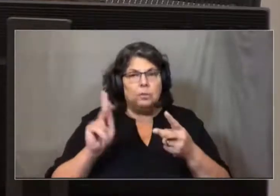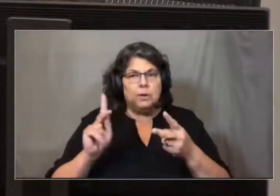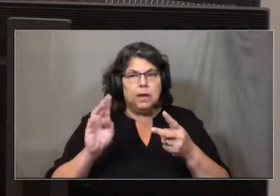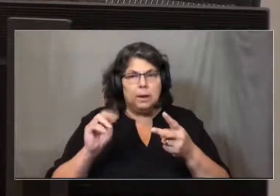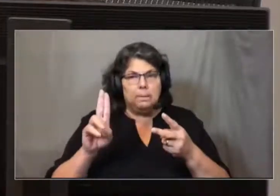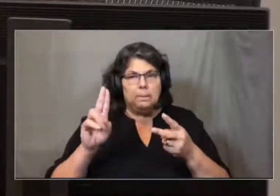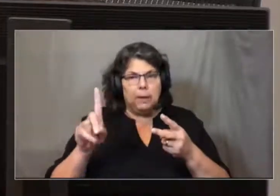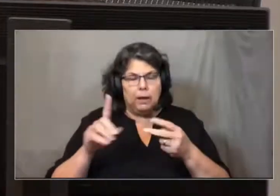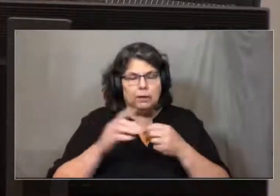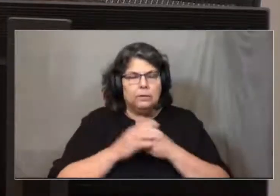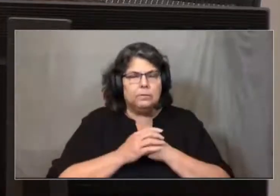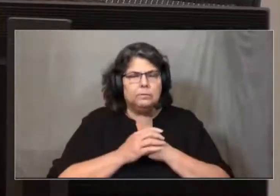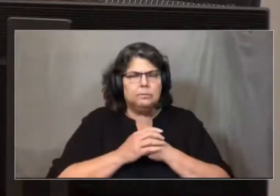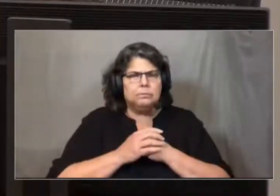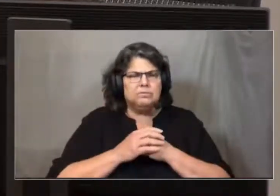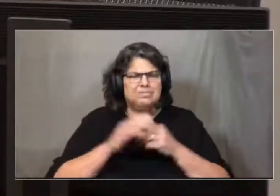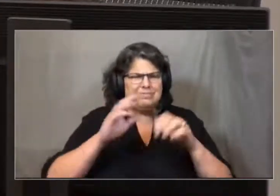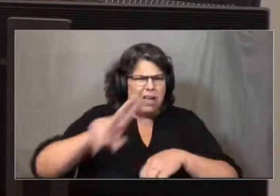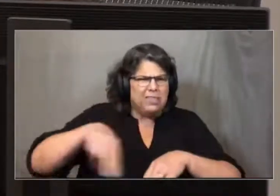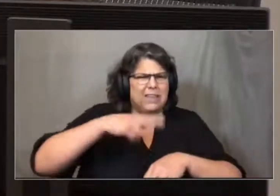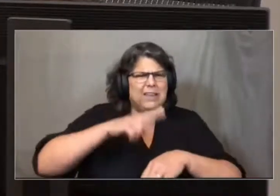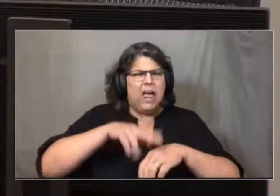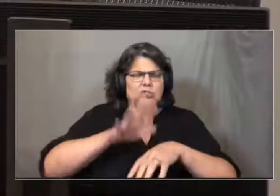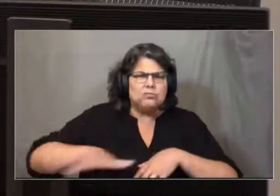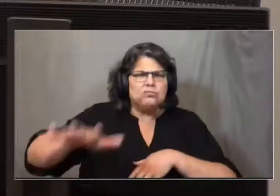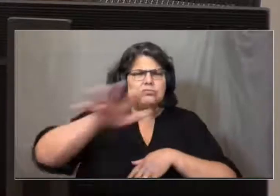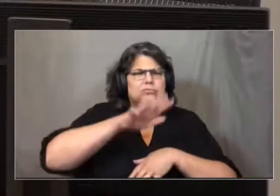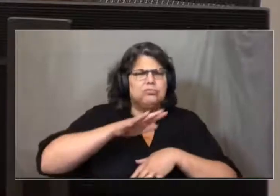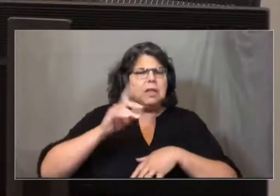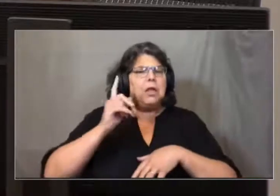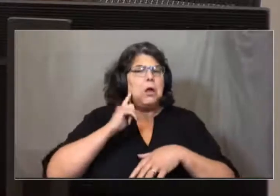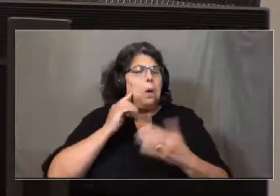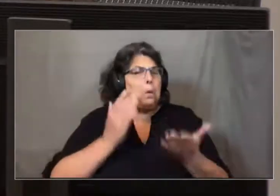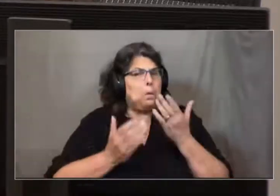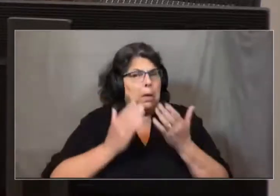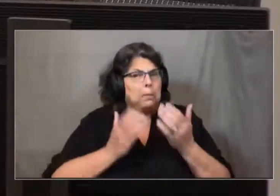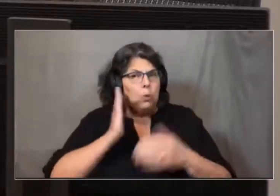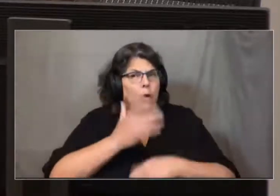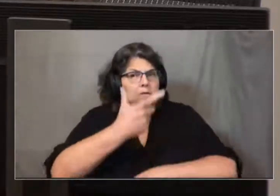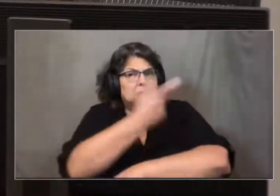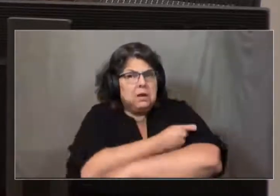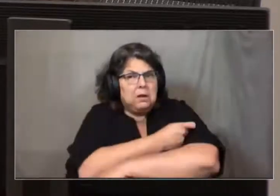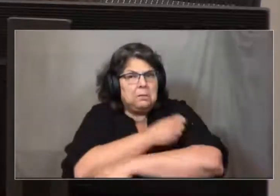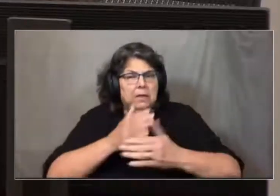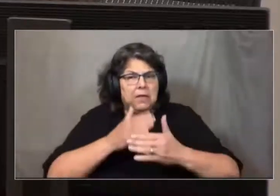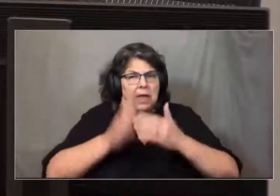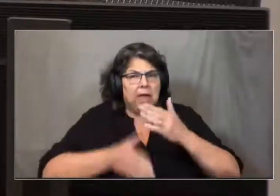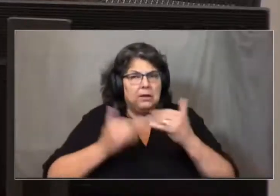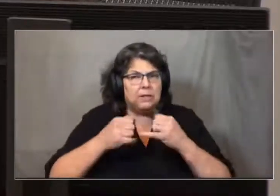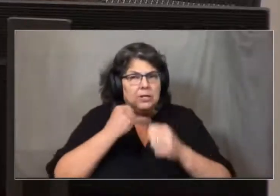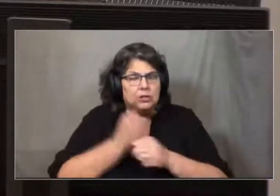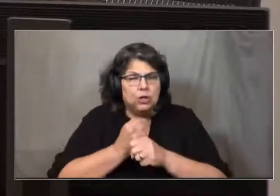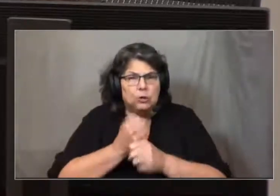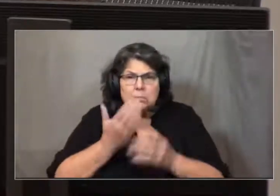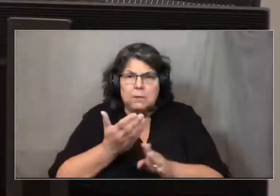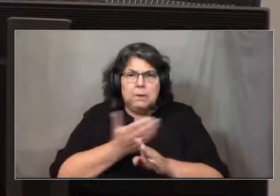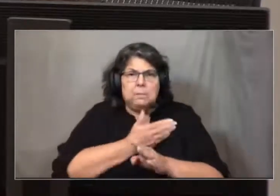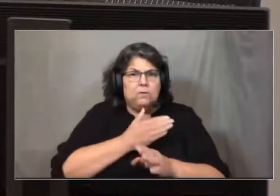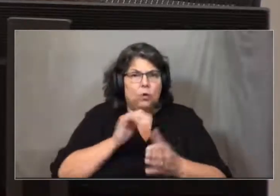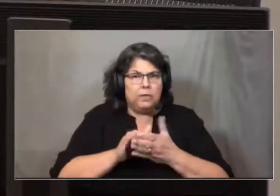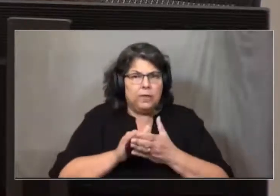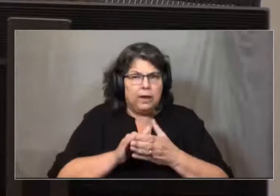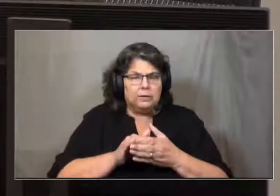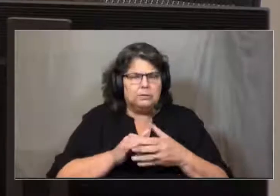the national level of the potential of a vaccine by the end of 2020, maybe even sooner. First, what are